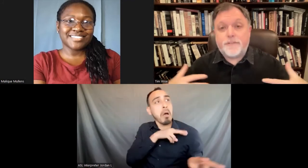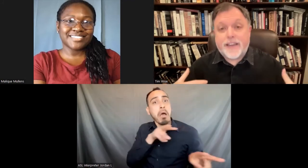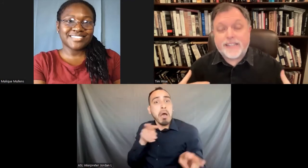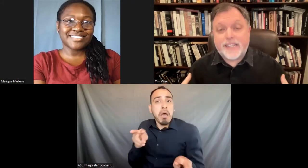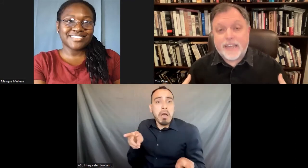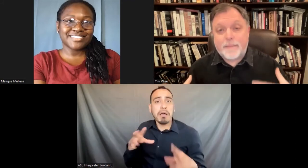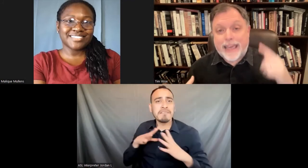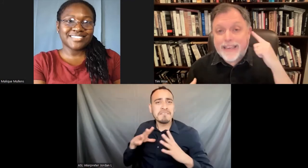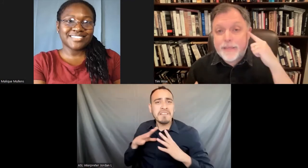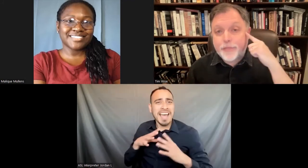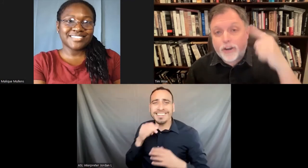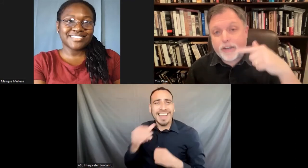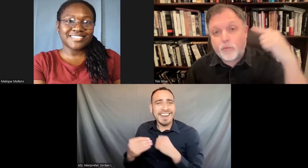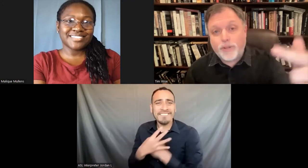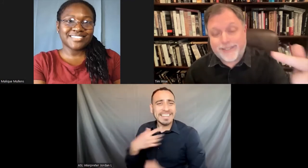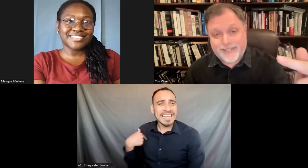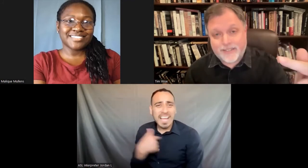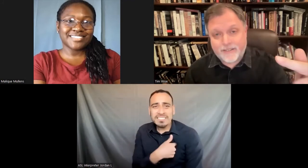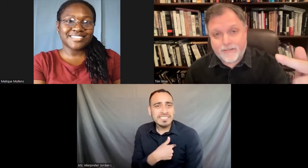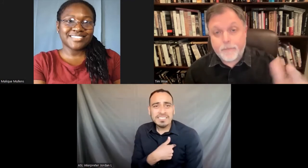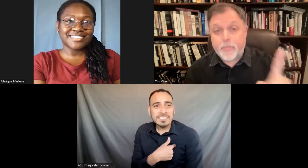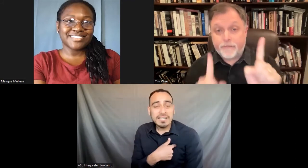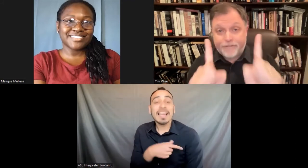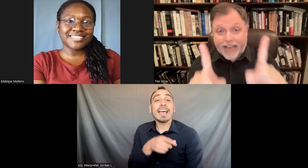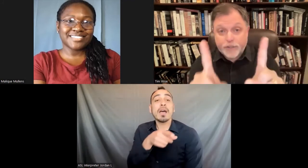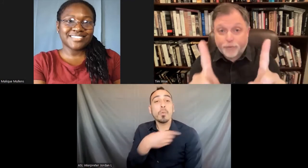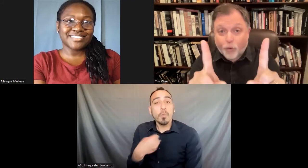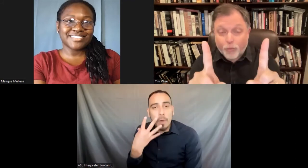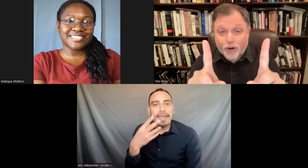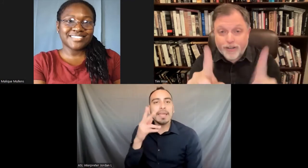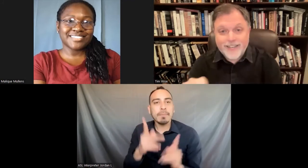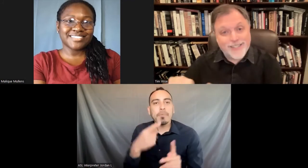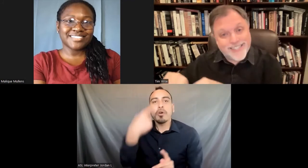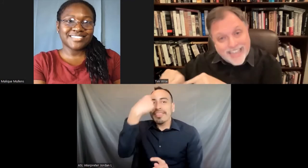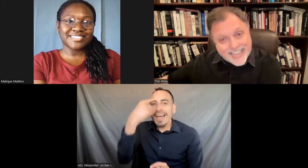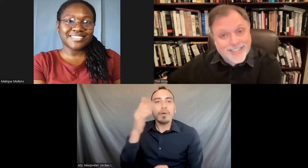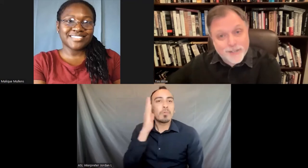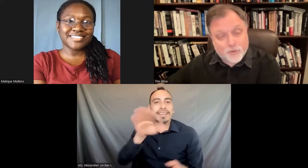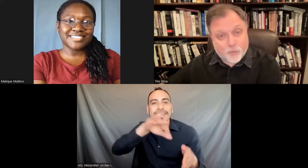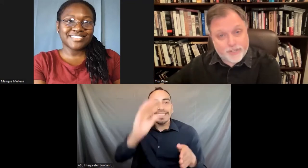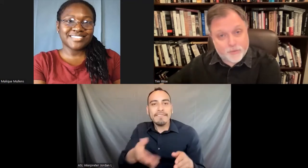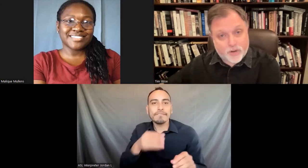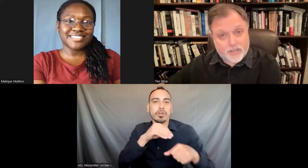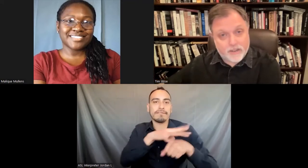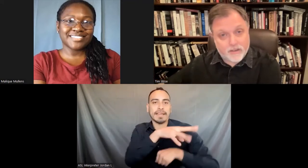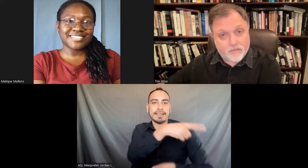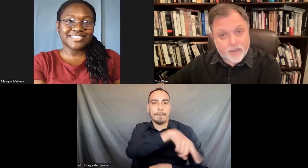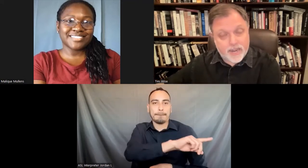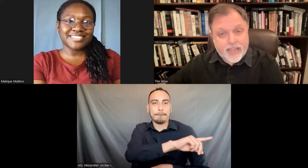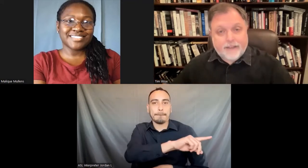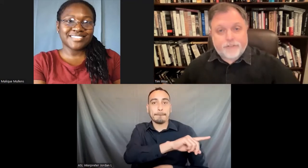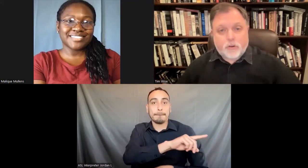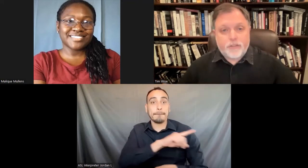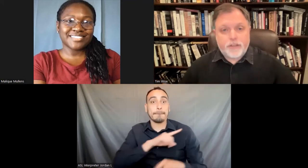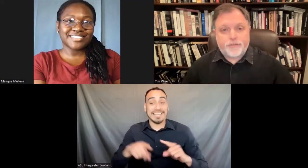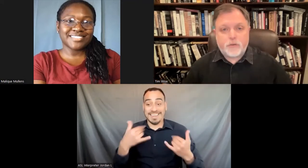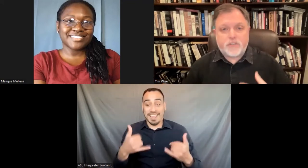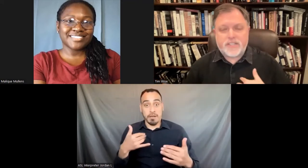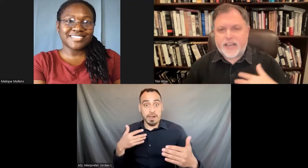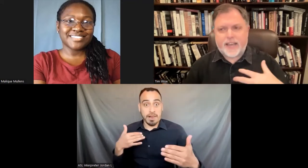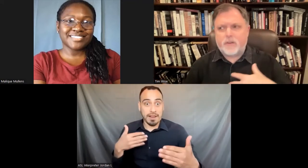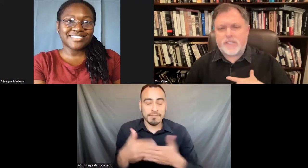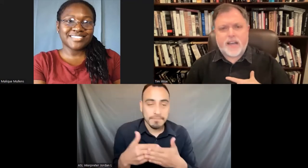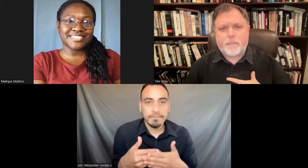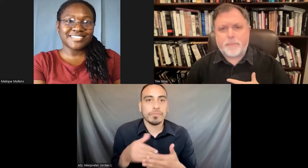wasn't affecting them and they thought it wouldn't. Fast forward to the end of 2020, right? After all these